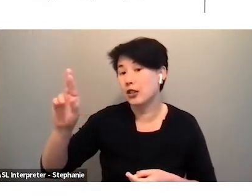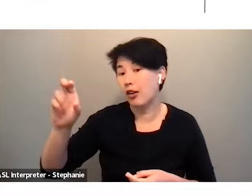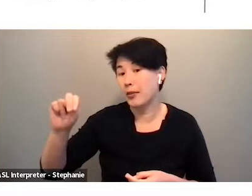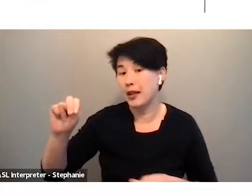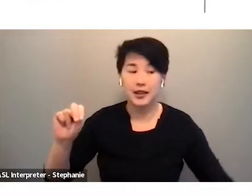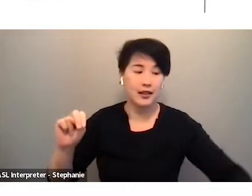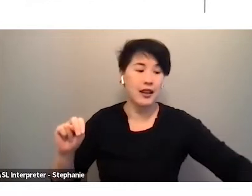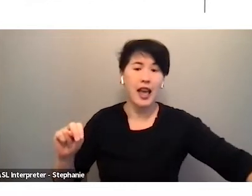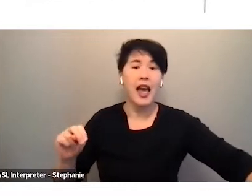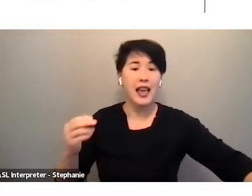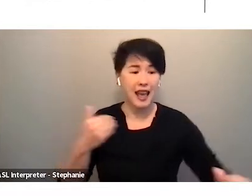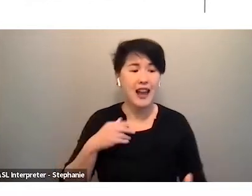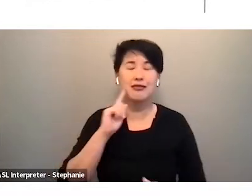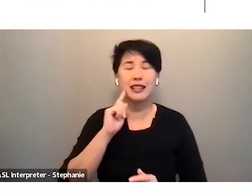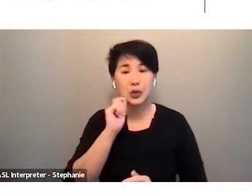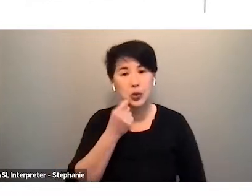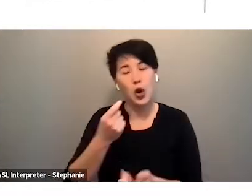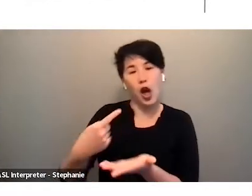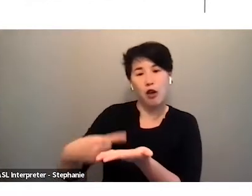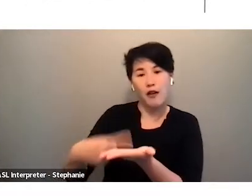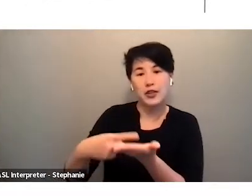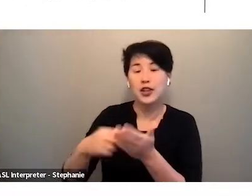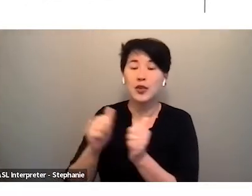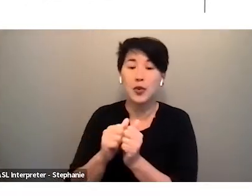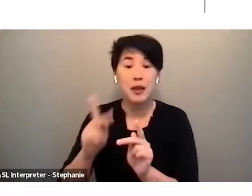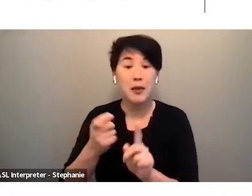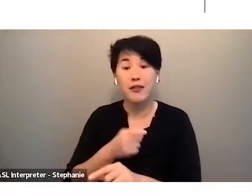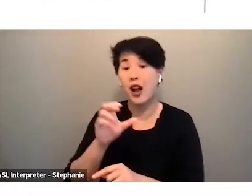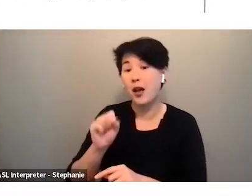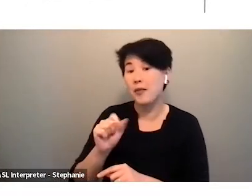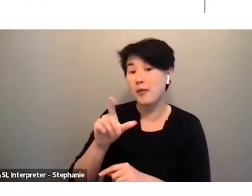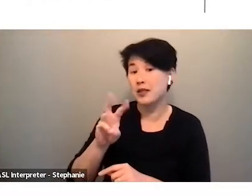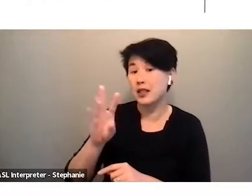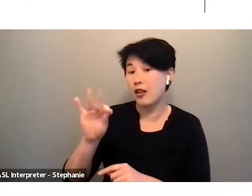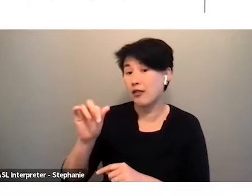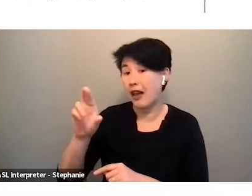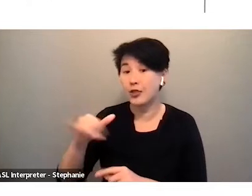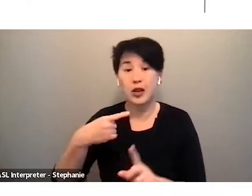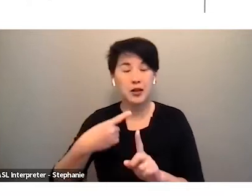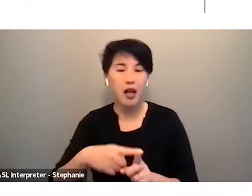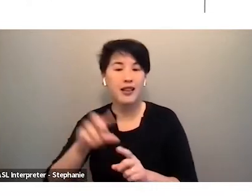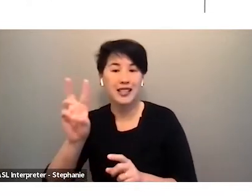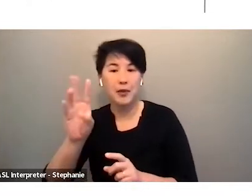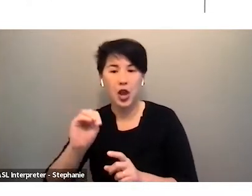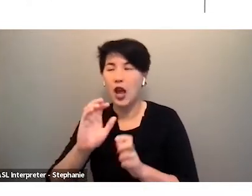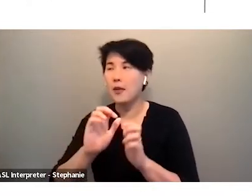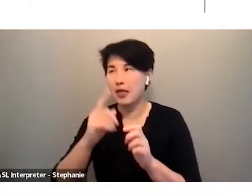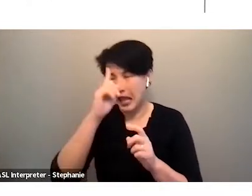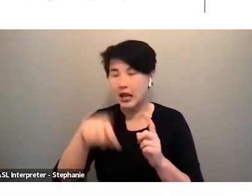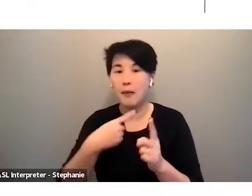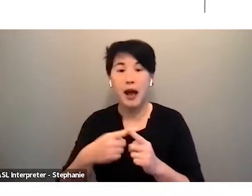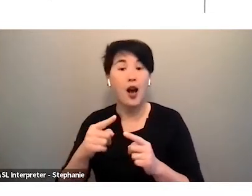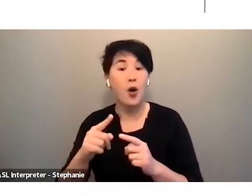valuable conversations with people from Slow Factory and from WM to think about other processes connected to waste management that could